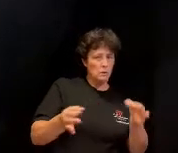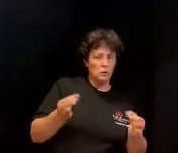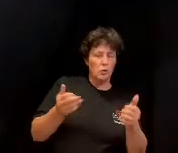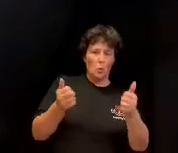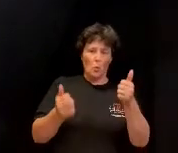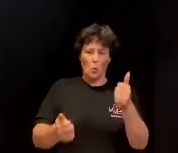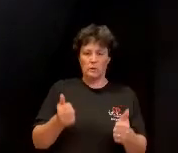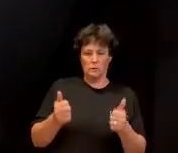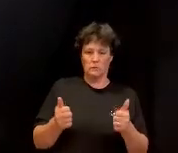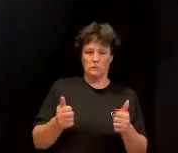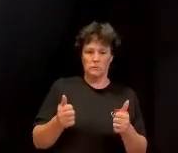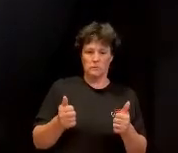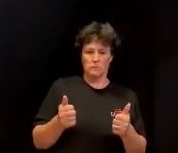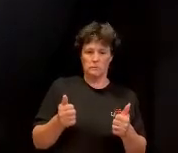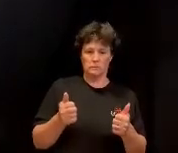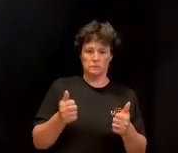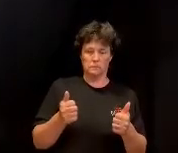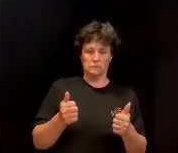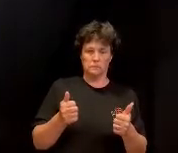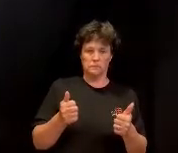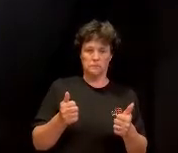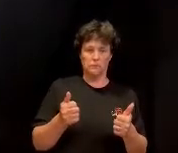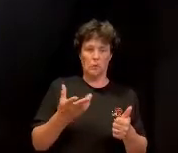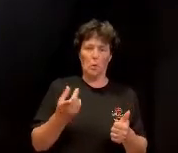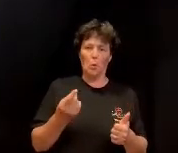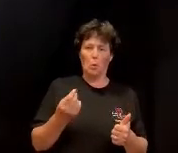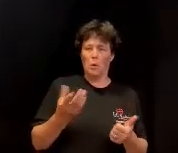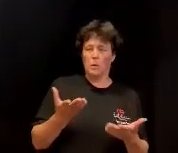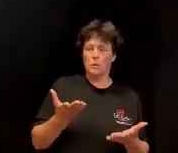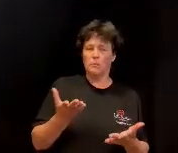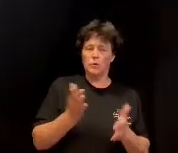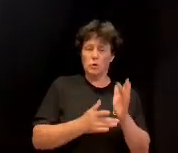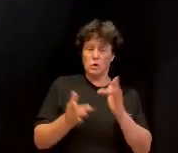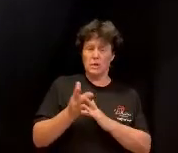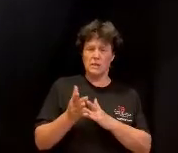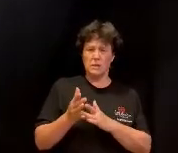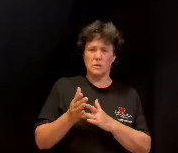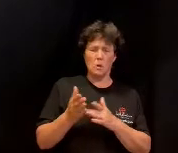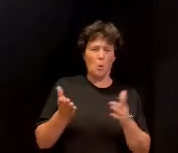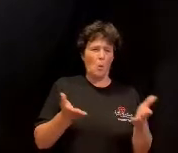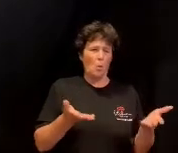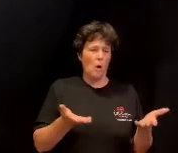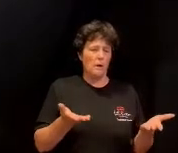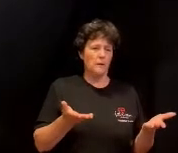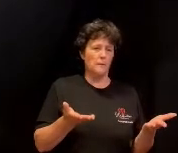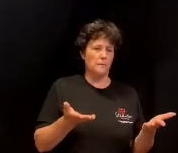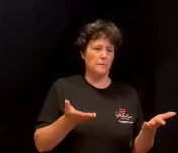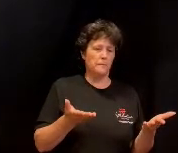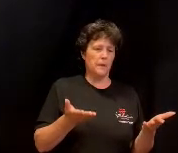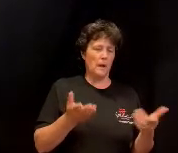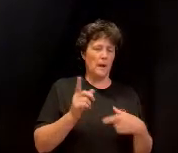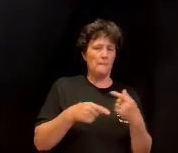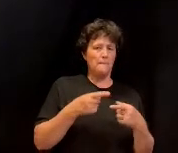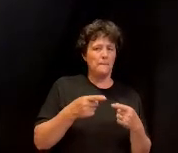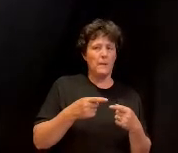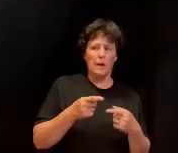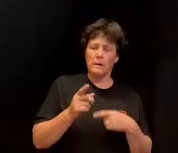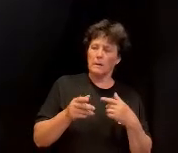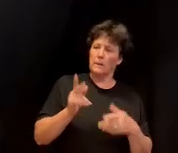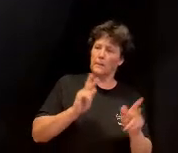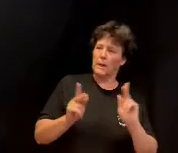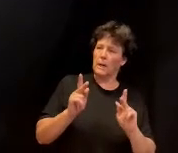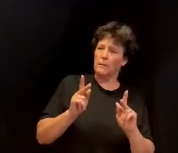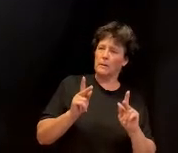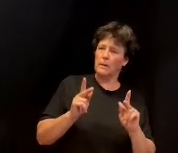So he's dealing. So what is Jesus dealing with here? He's dealing with people being critical and condemning in